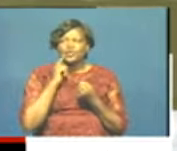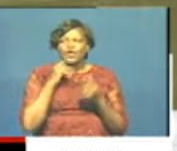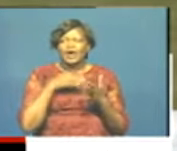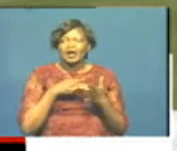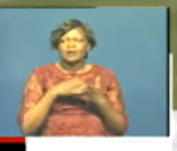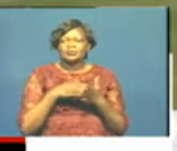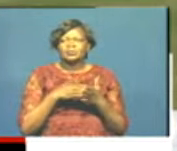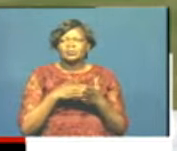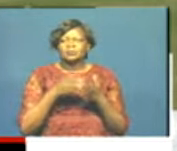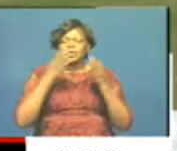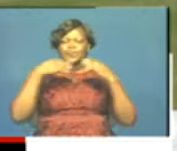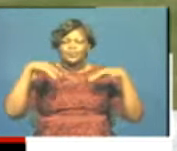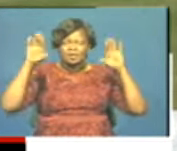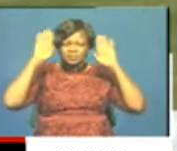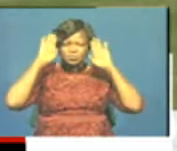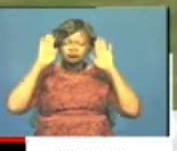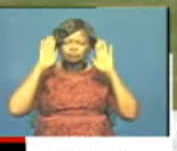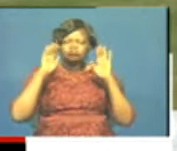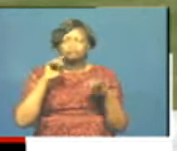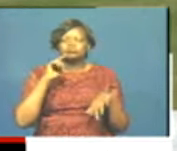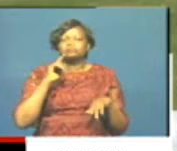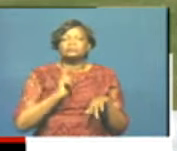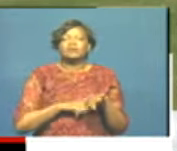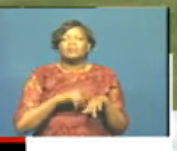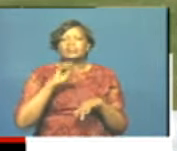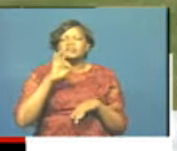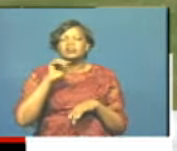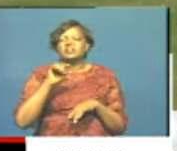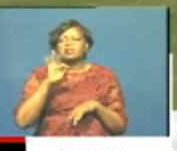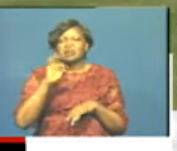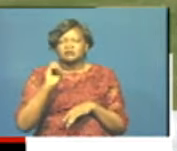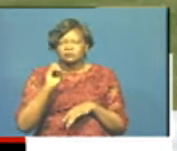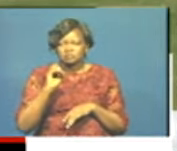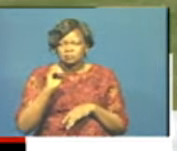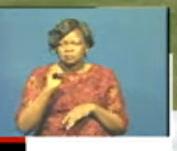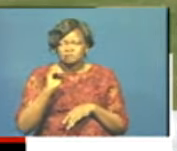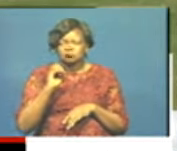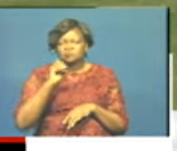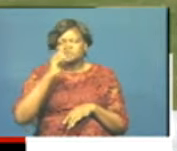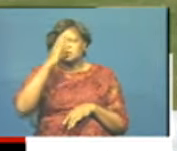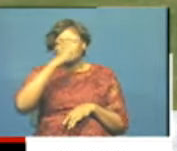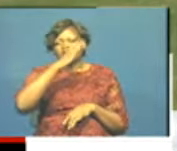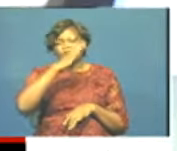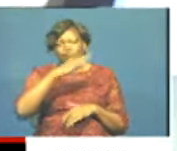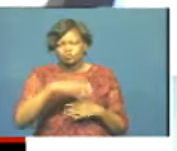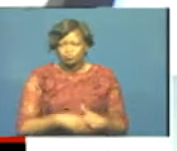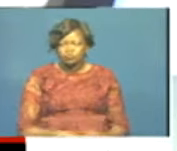at 3:30 p.m. East African time. For Prime Edition, I am Daniel Wahome.